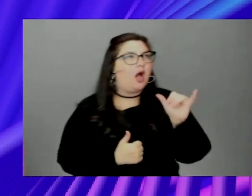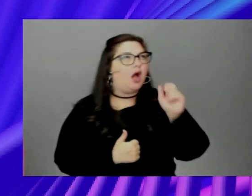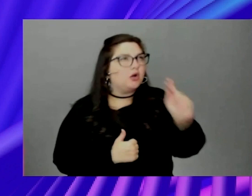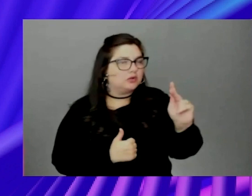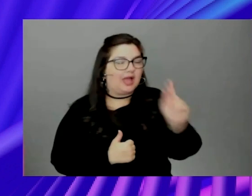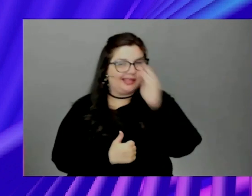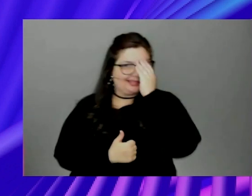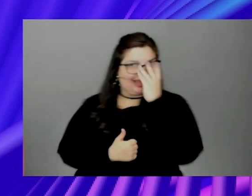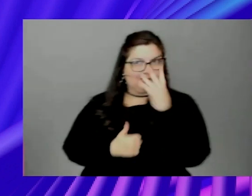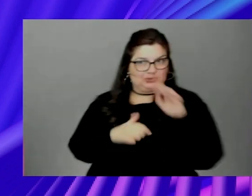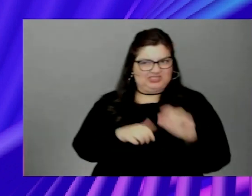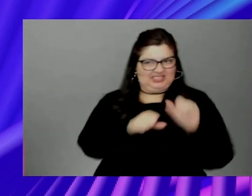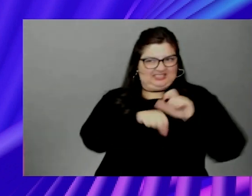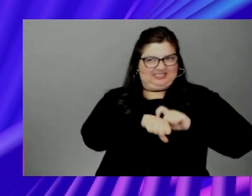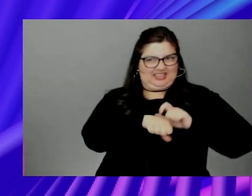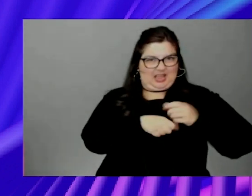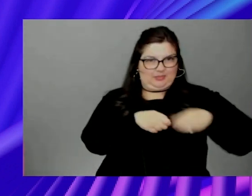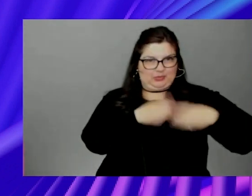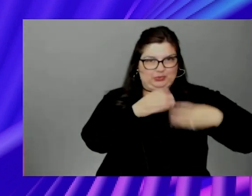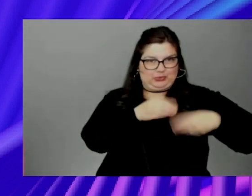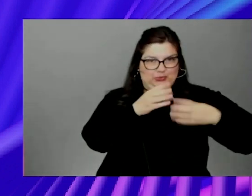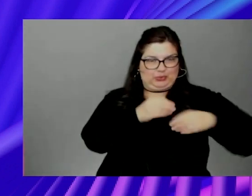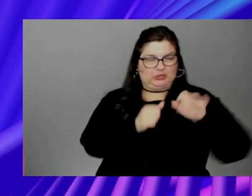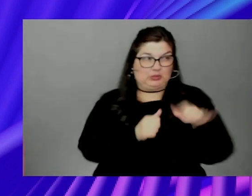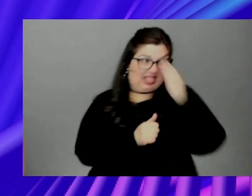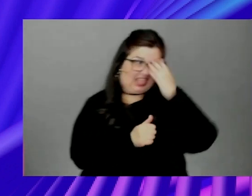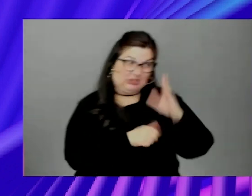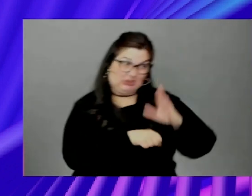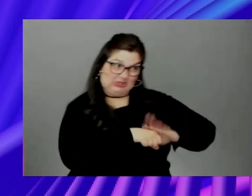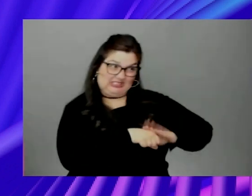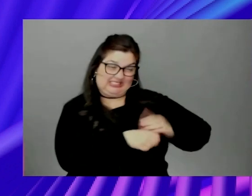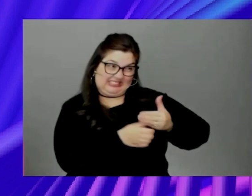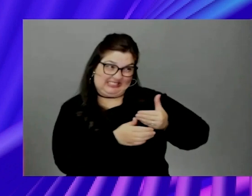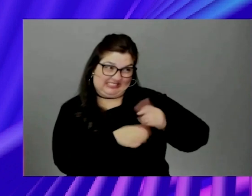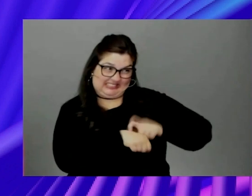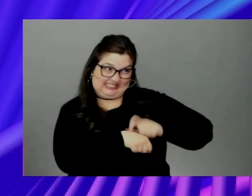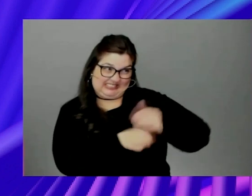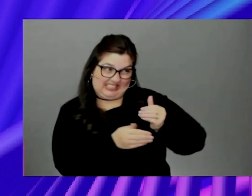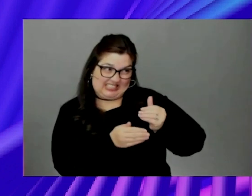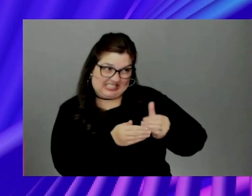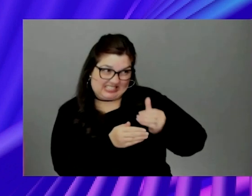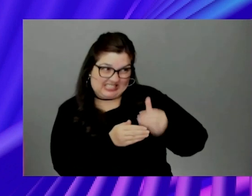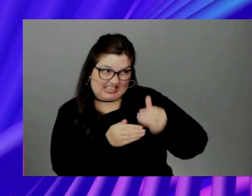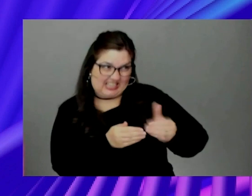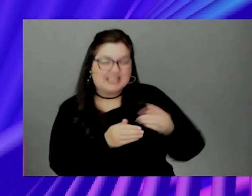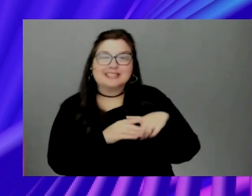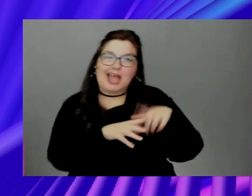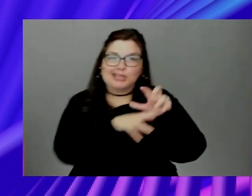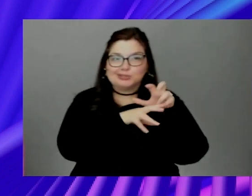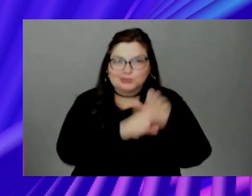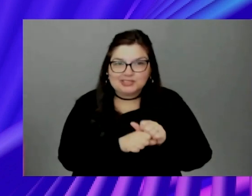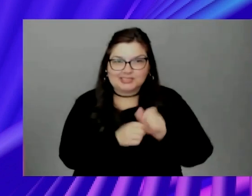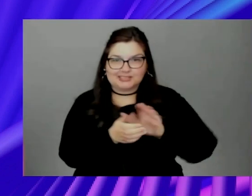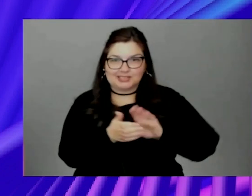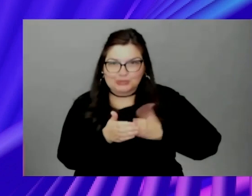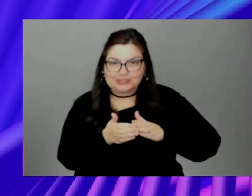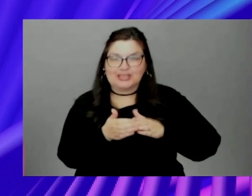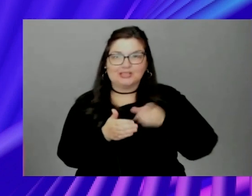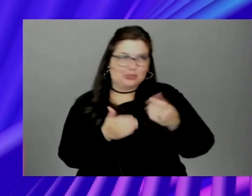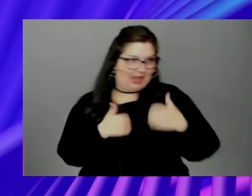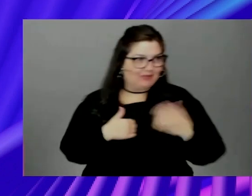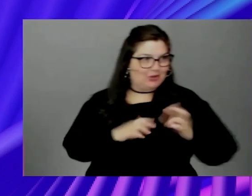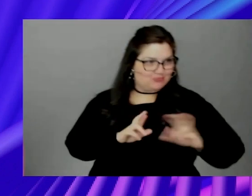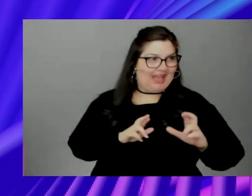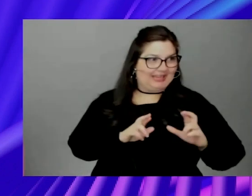run. Yeah, we're getting close to time, so I think we've done the traditional cooking show, right? We've got one that's pre-deployed. Yep. So here we go. You